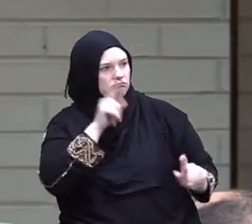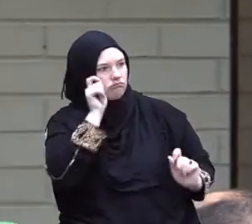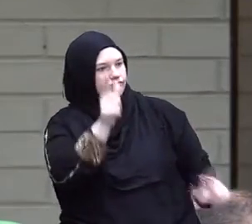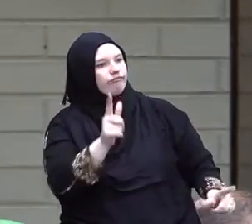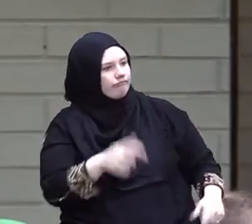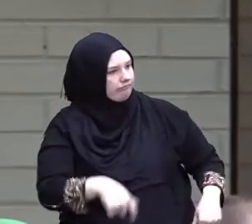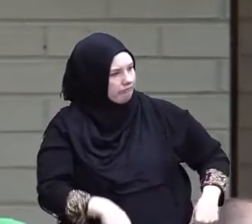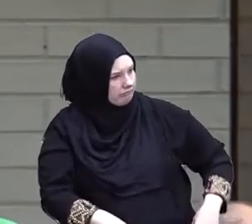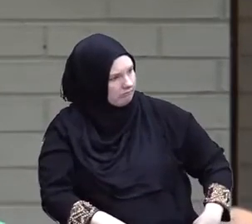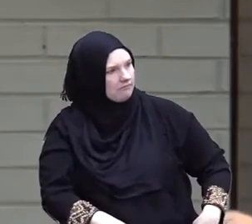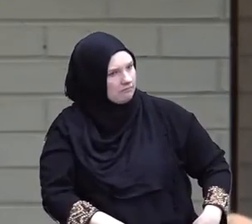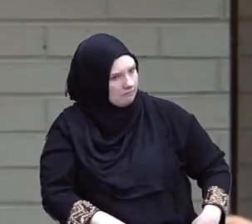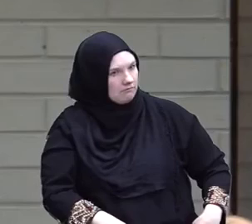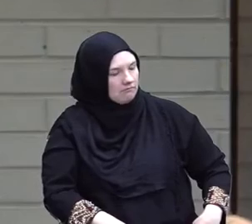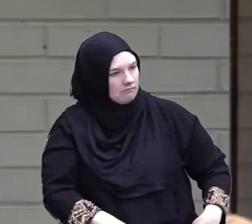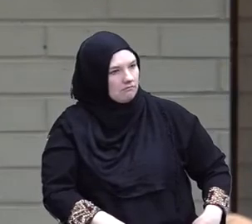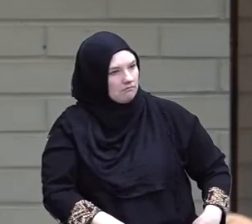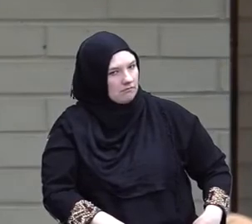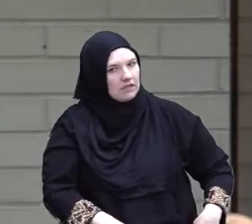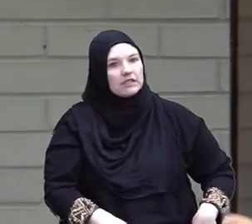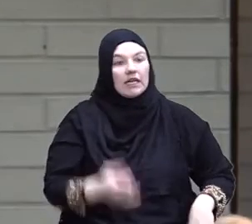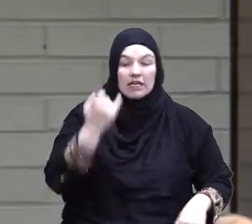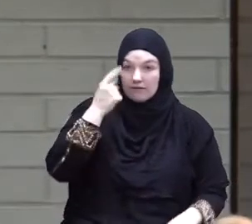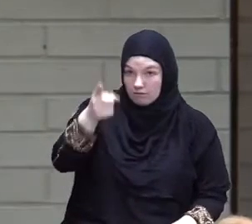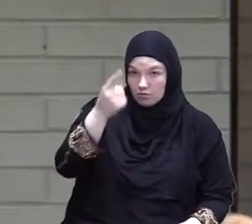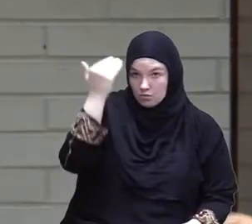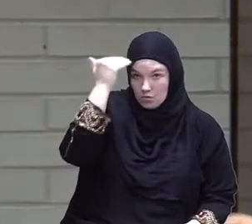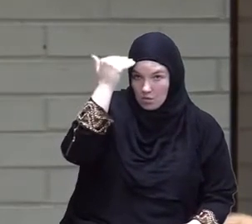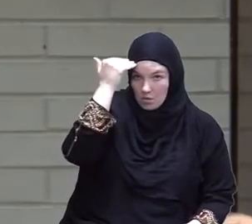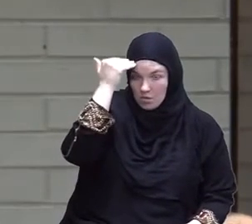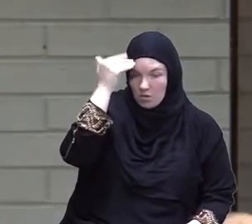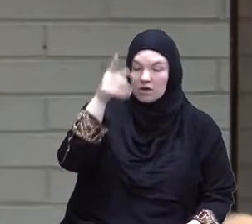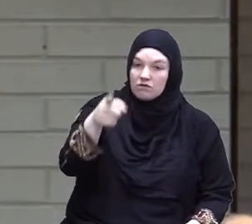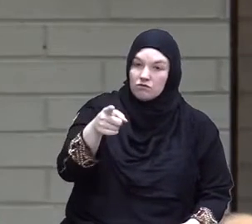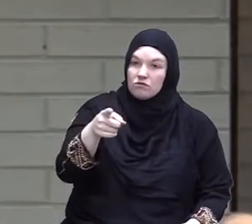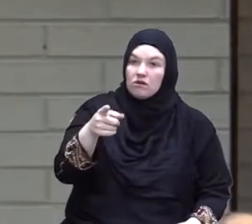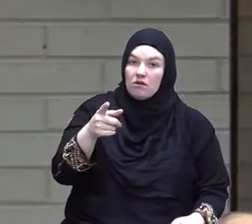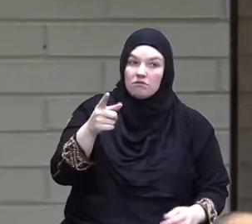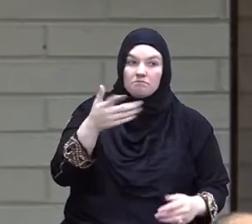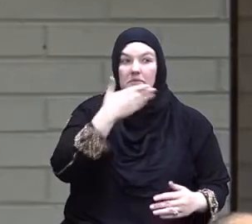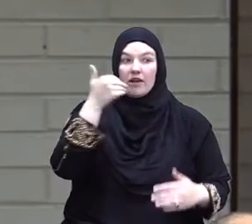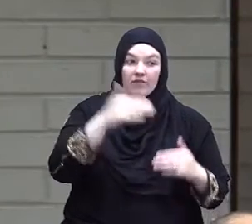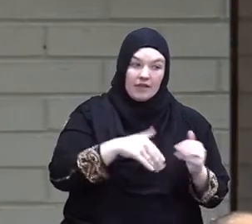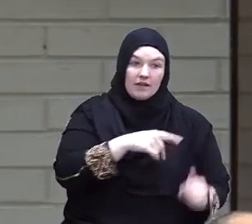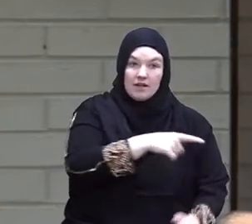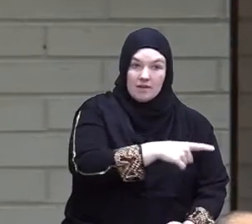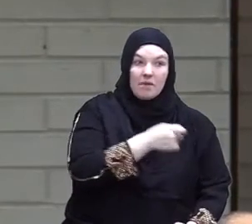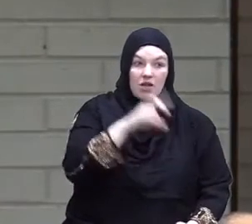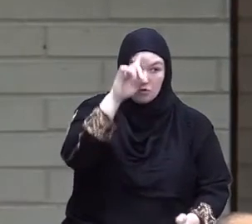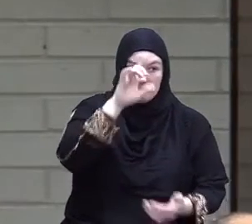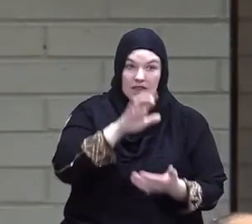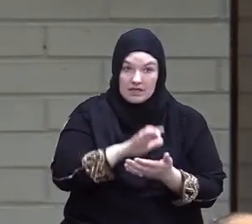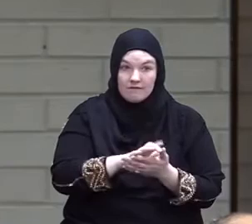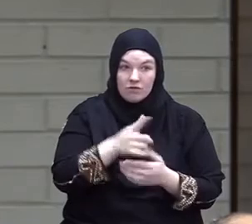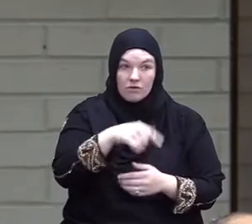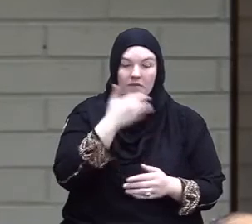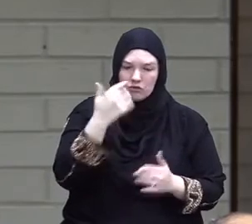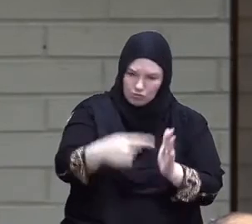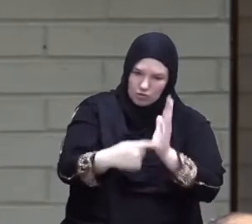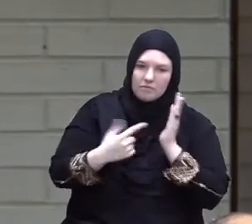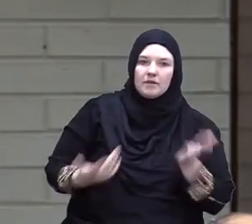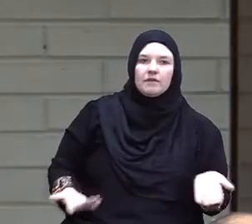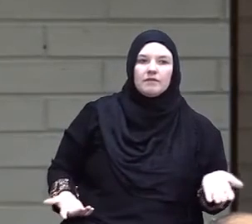them, you name those things if you truly know. If you are truthful, that you believe you are better, show